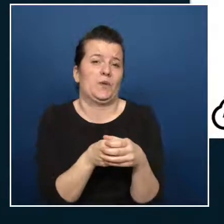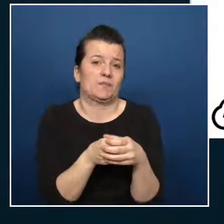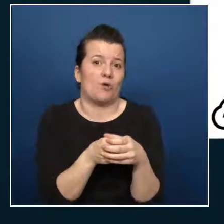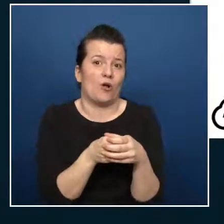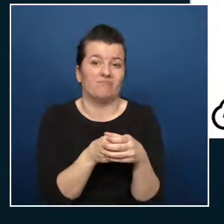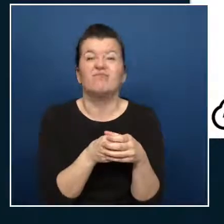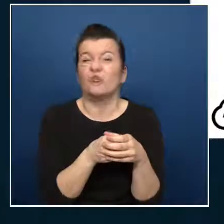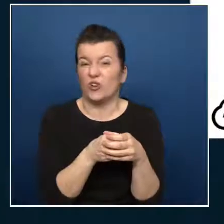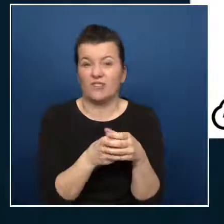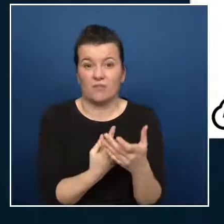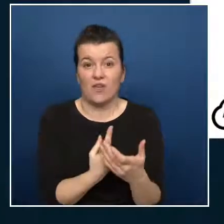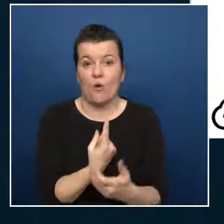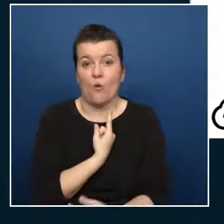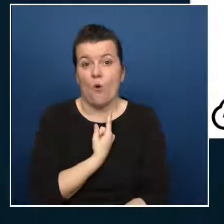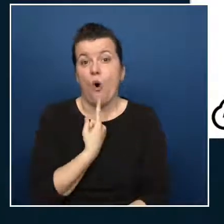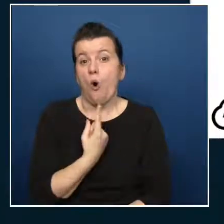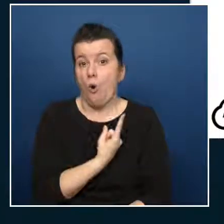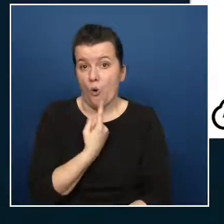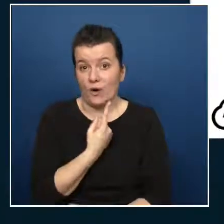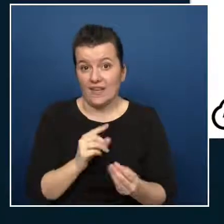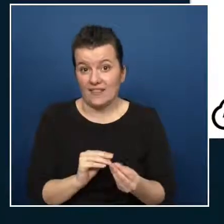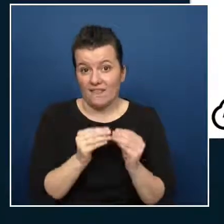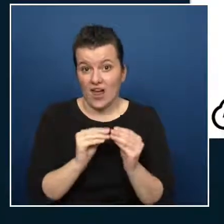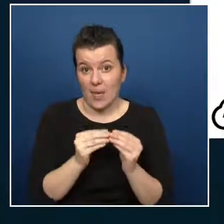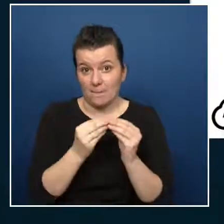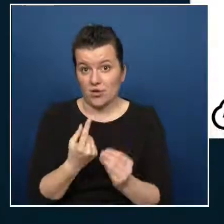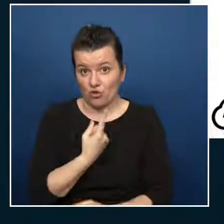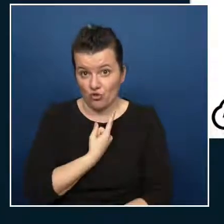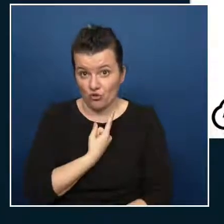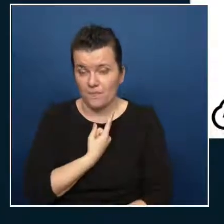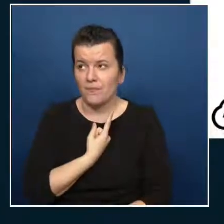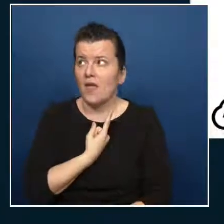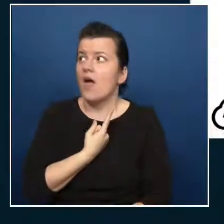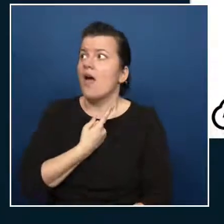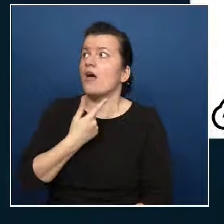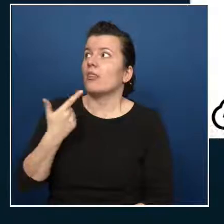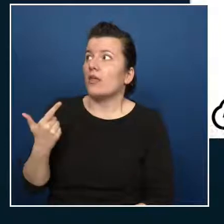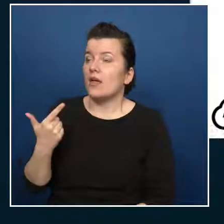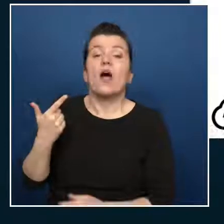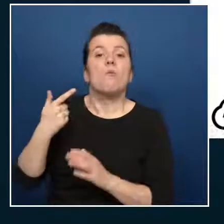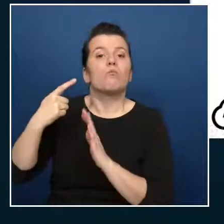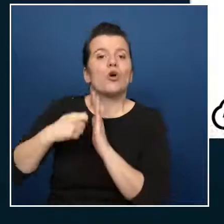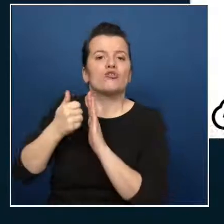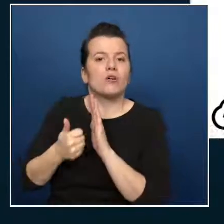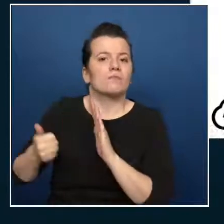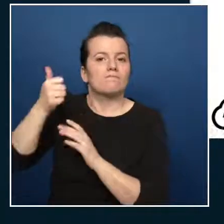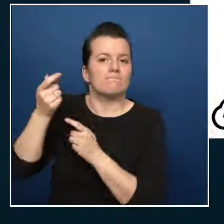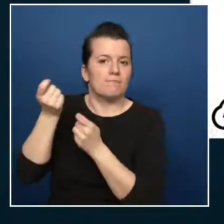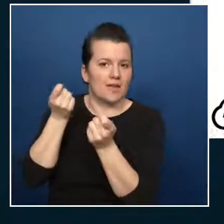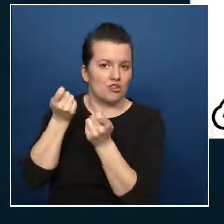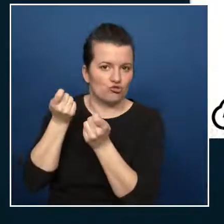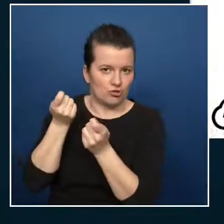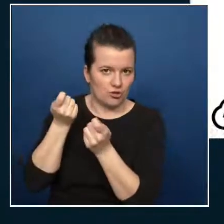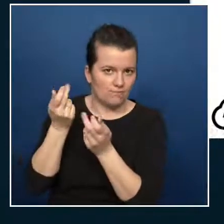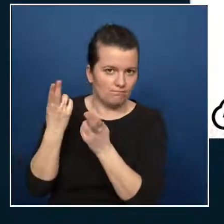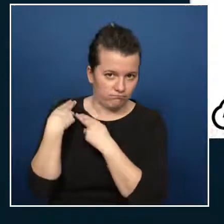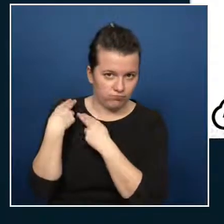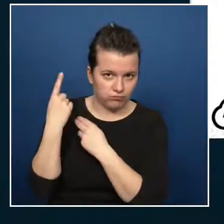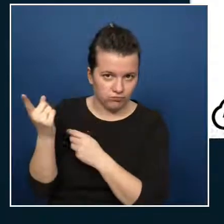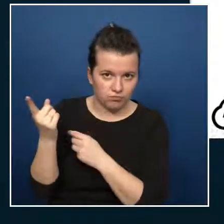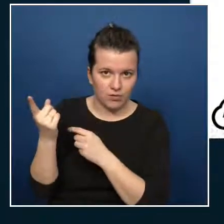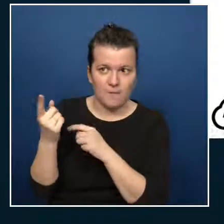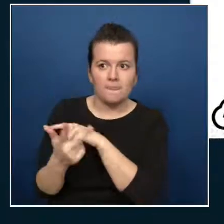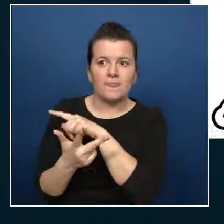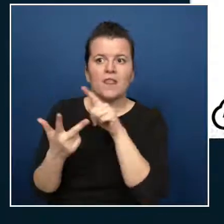only developer in that team, and there was a project manager, and there was a